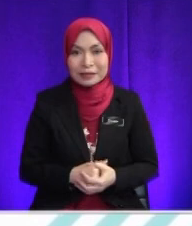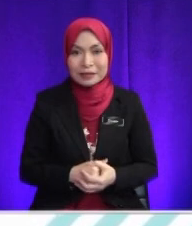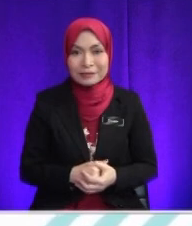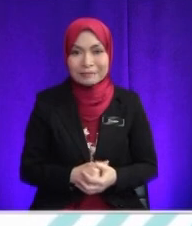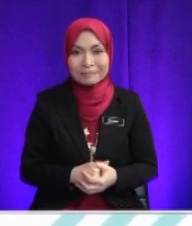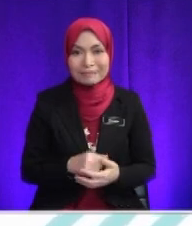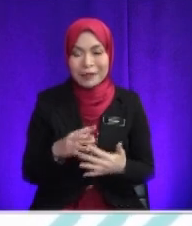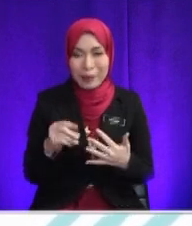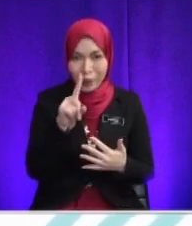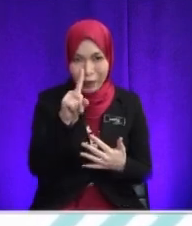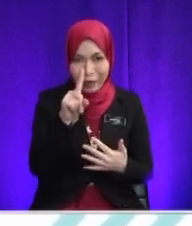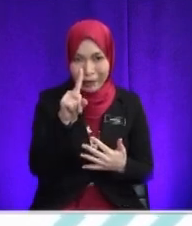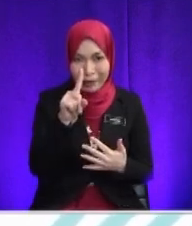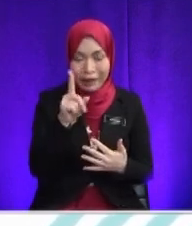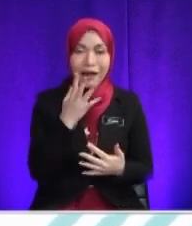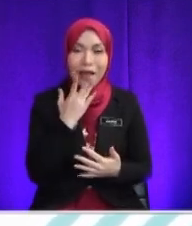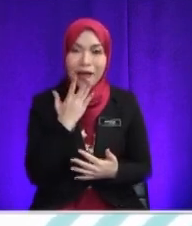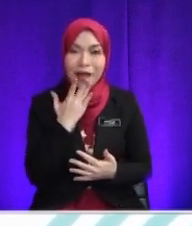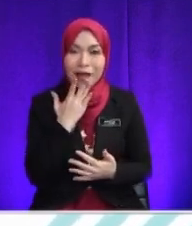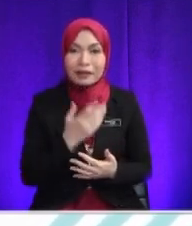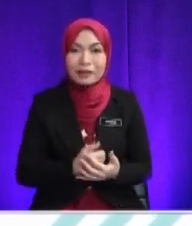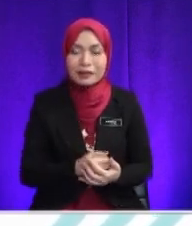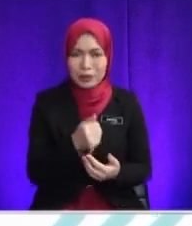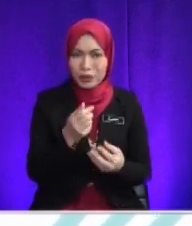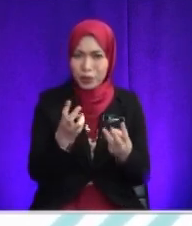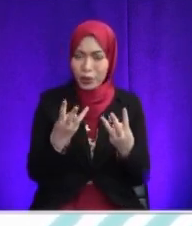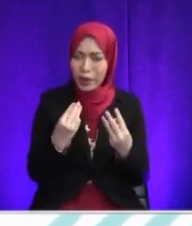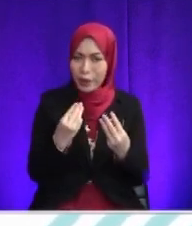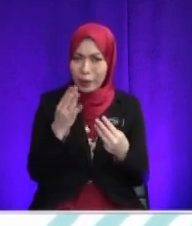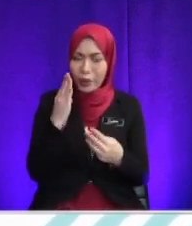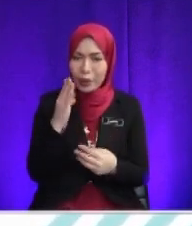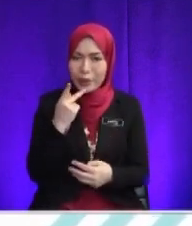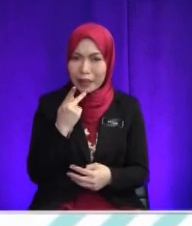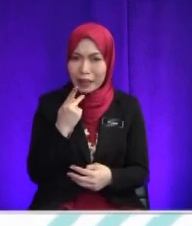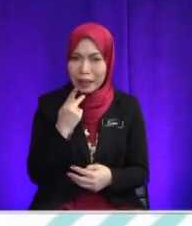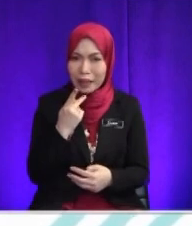Pick one colour. Oh, you want blue, pink or yellow?